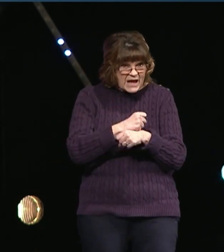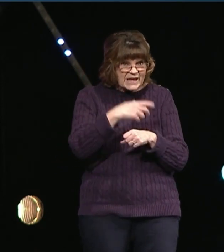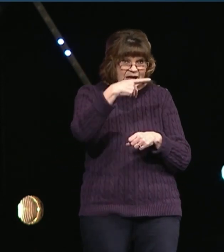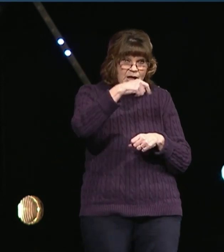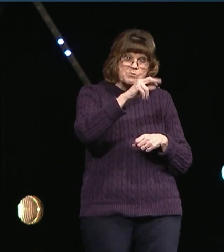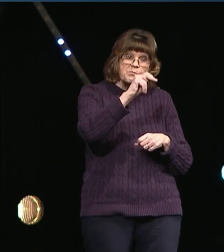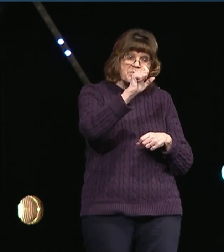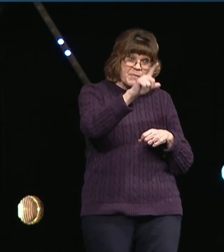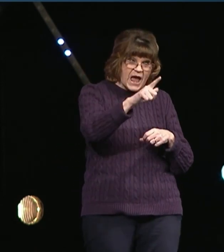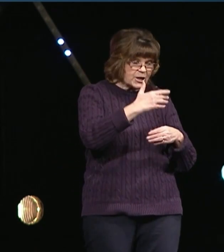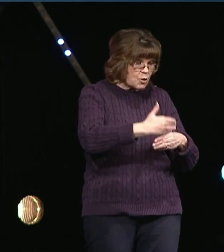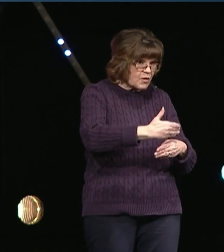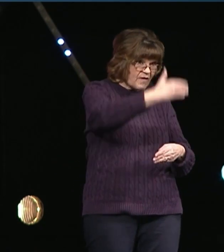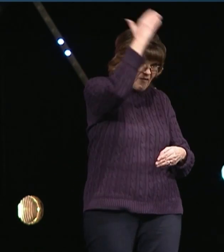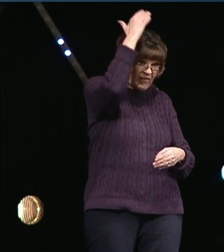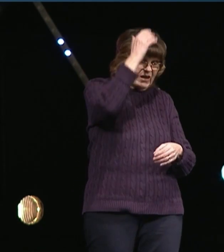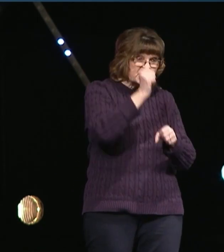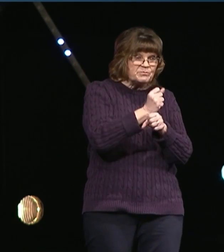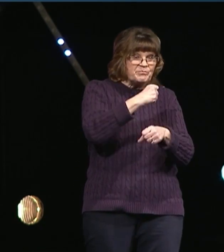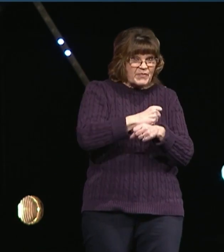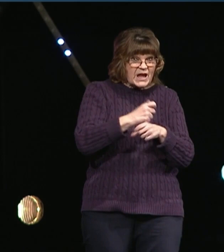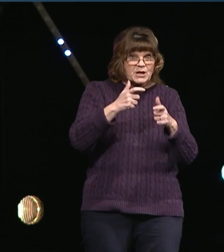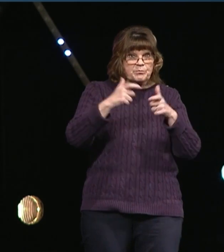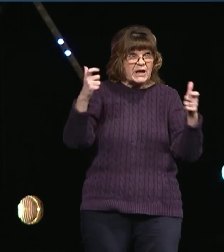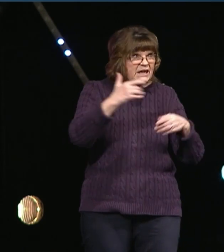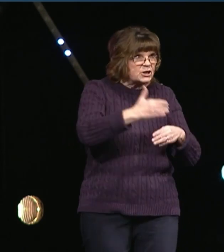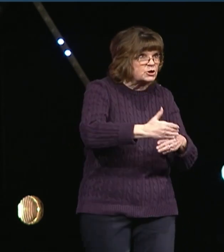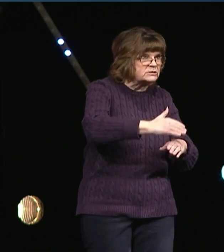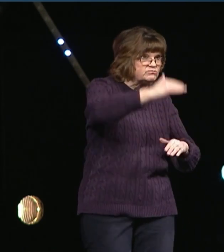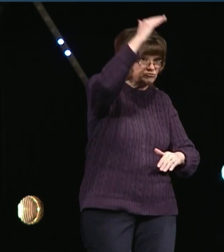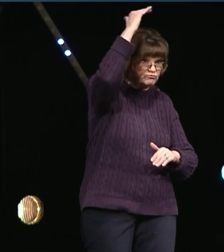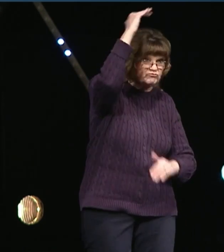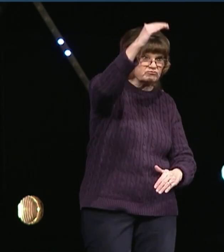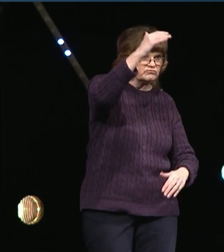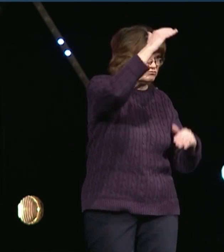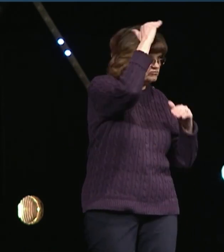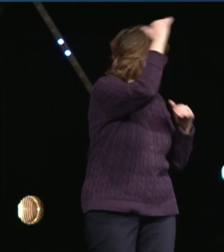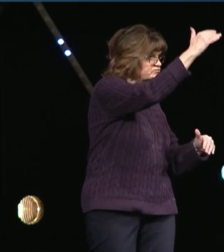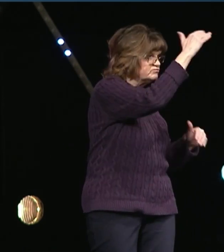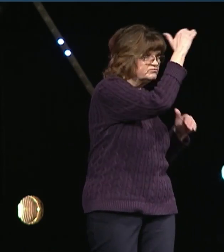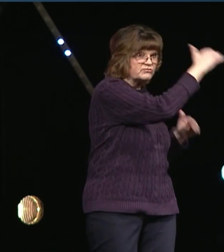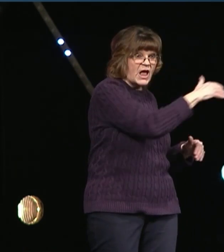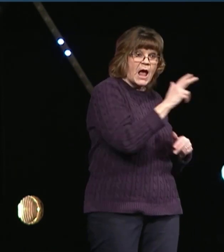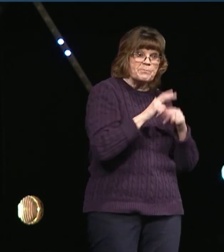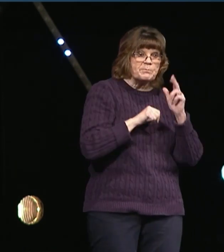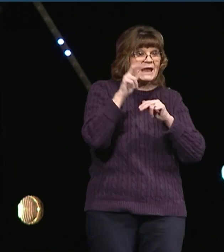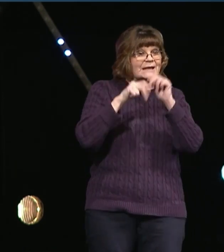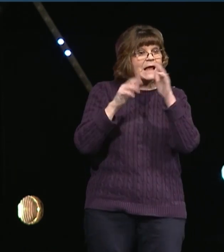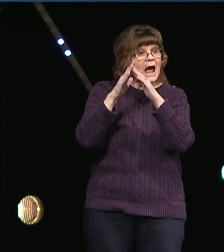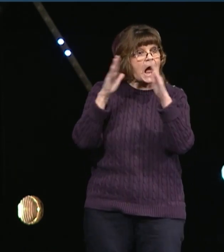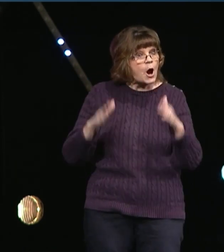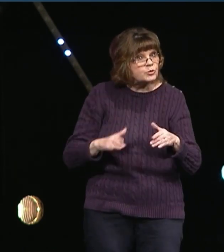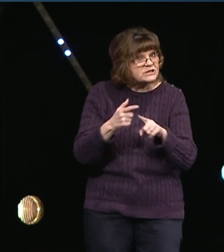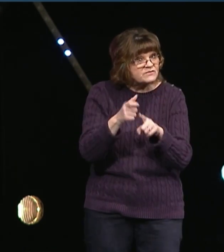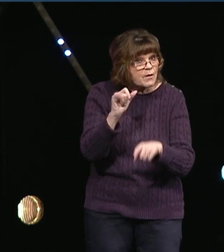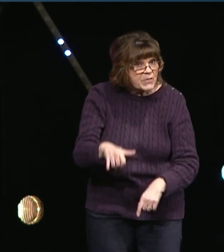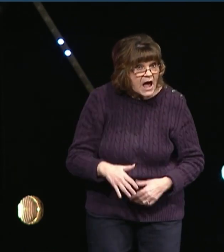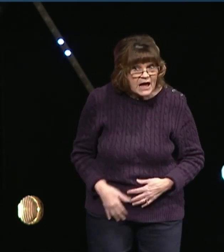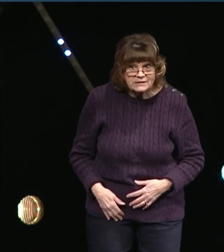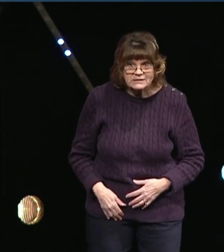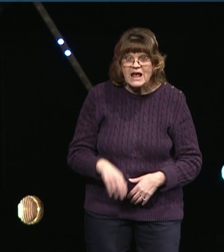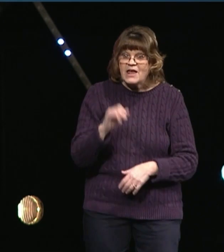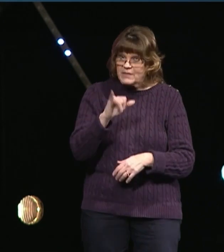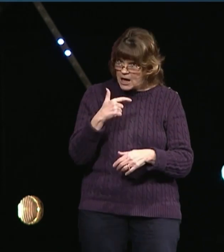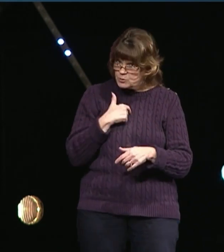so that we can make big sheets of it and start building houses out of it. That's what I do when I can't sleep in the